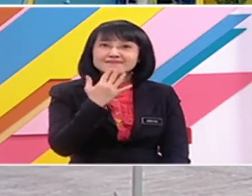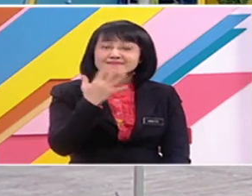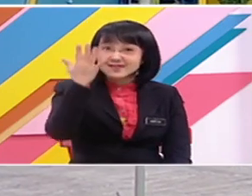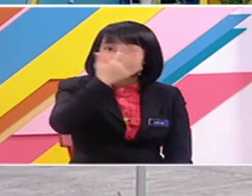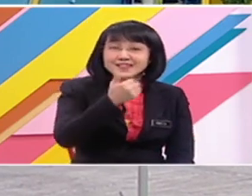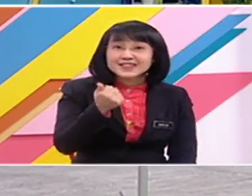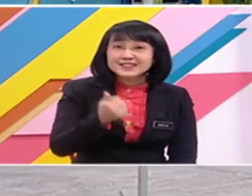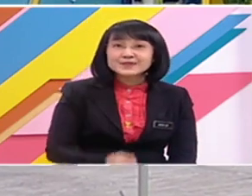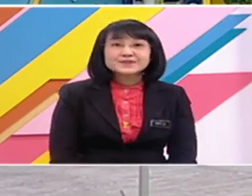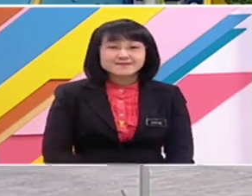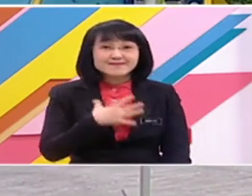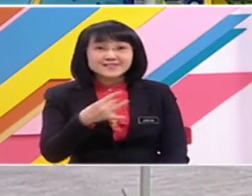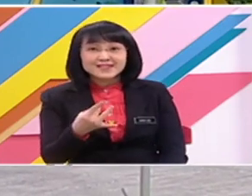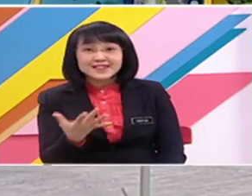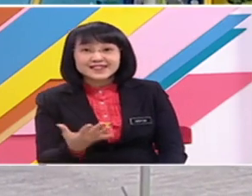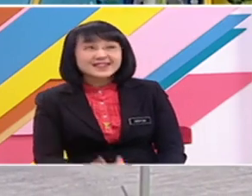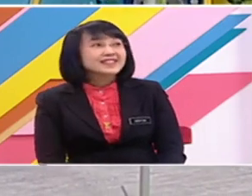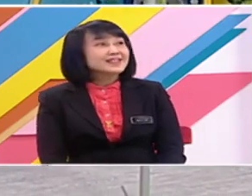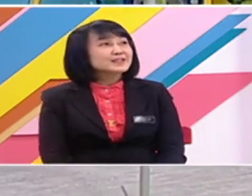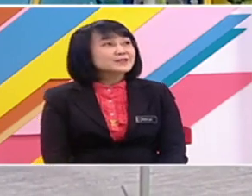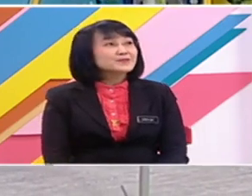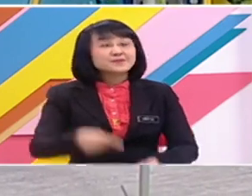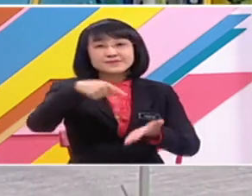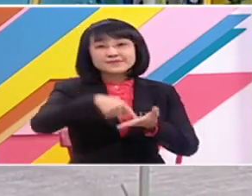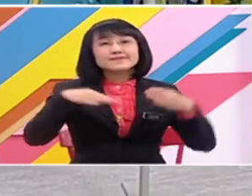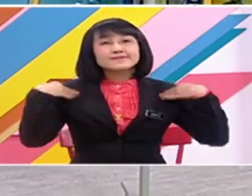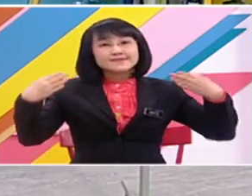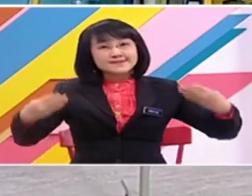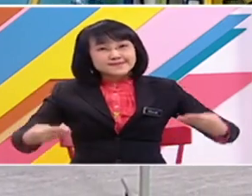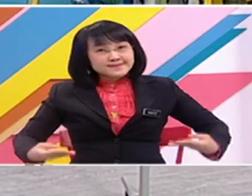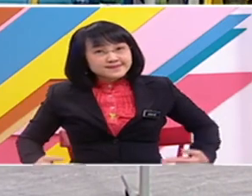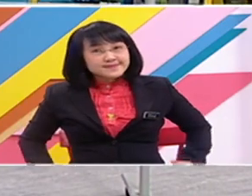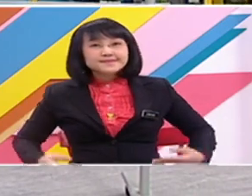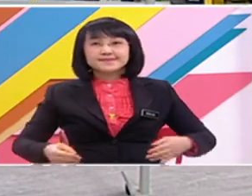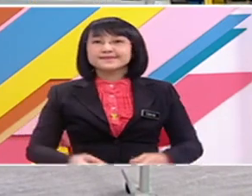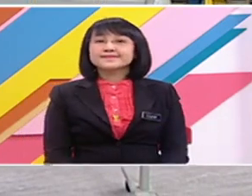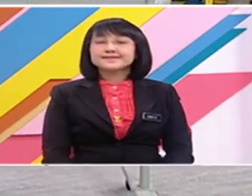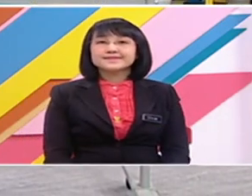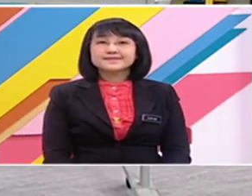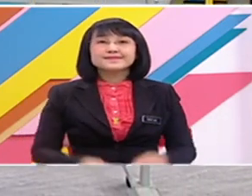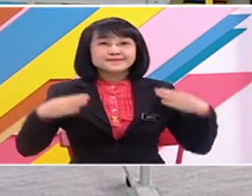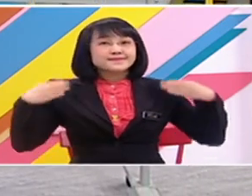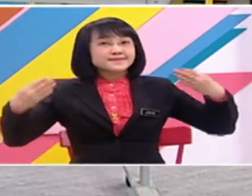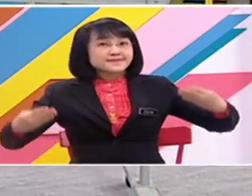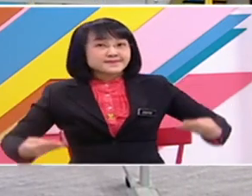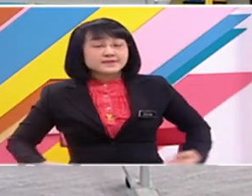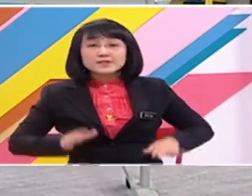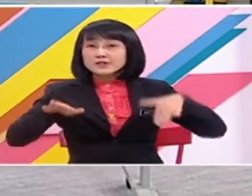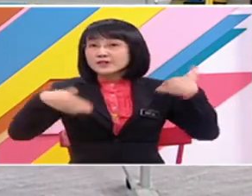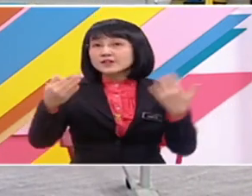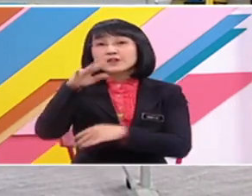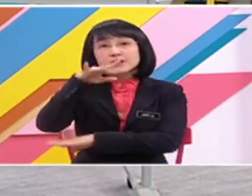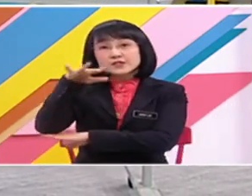Okay. This one is blouse. Blouse. Blouse. Okay, blouse. How to spell